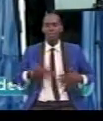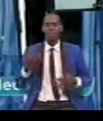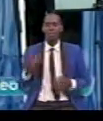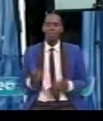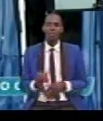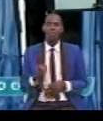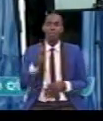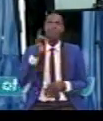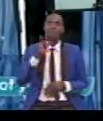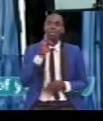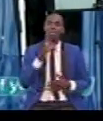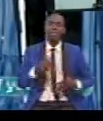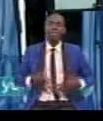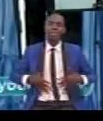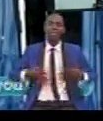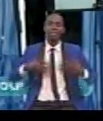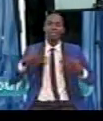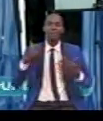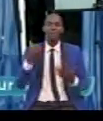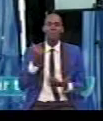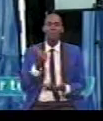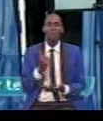The miracle is there.